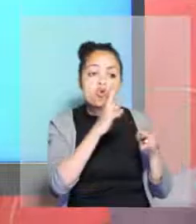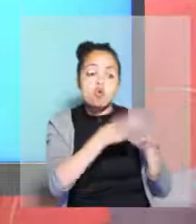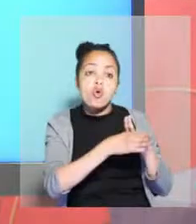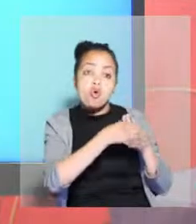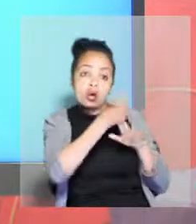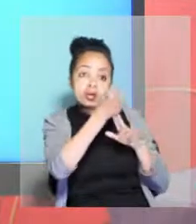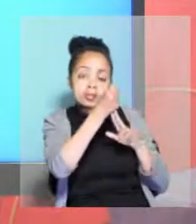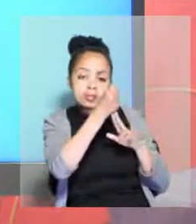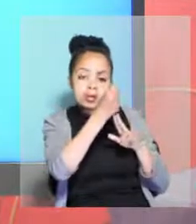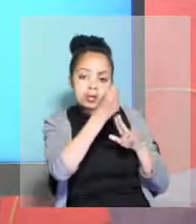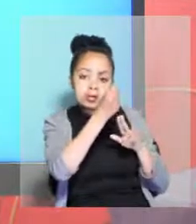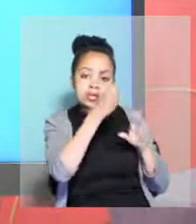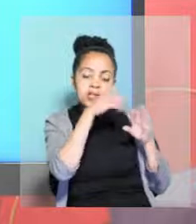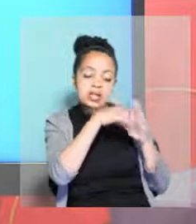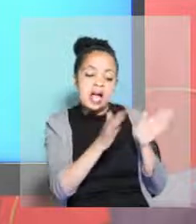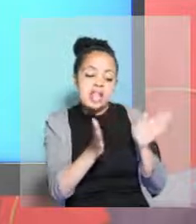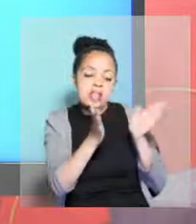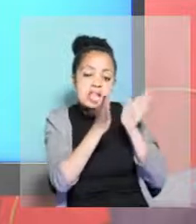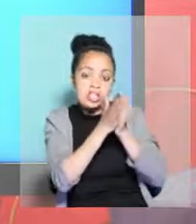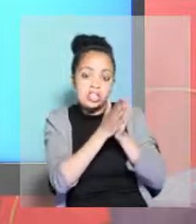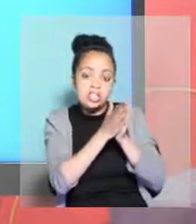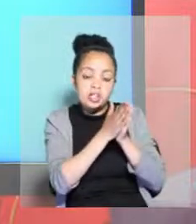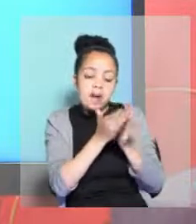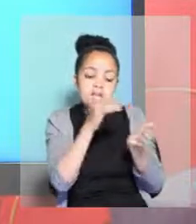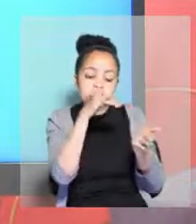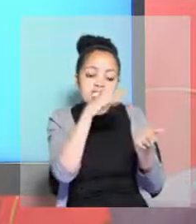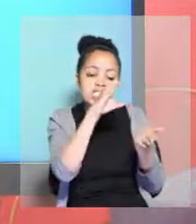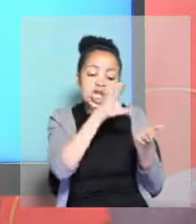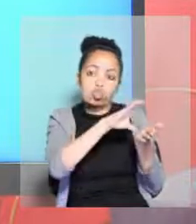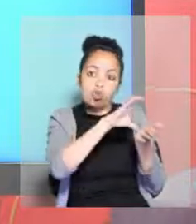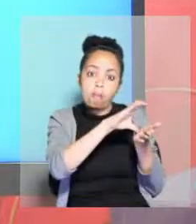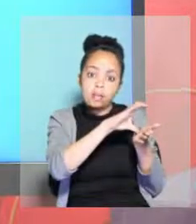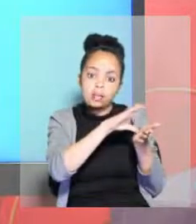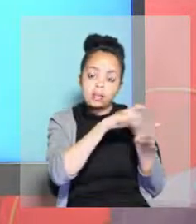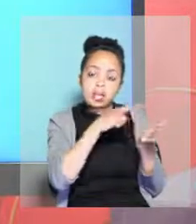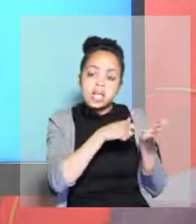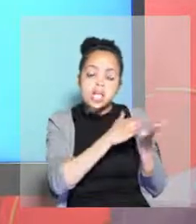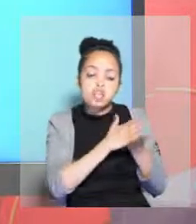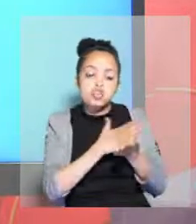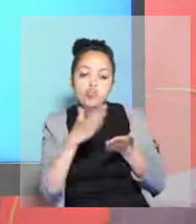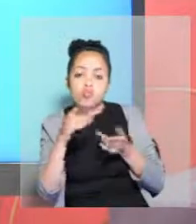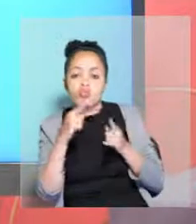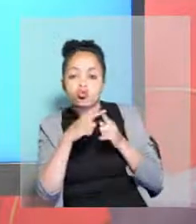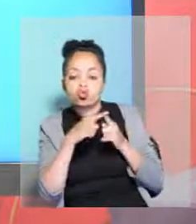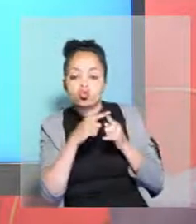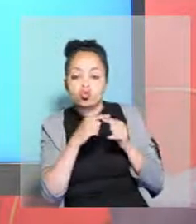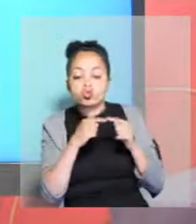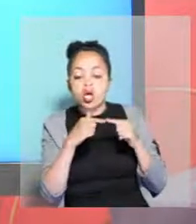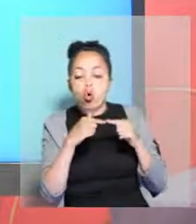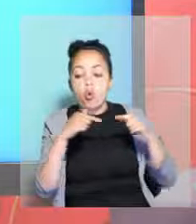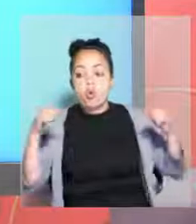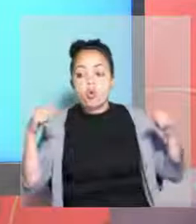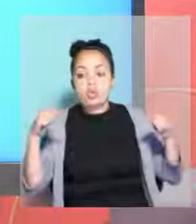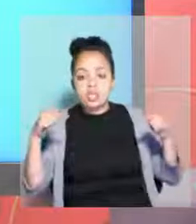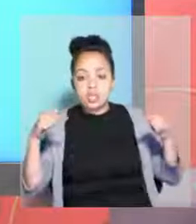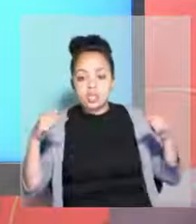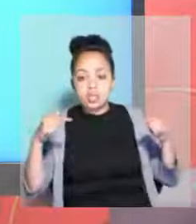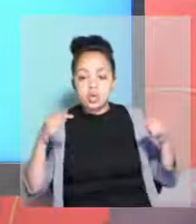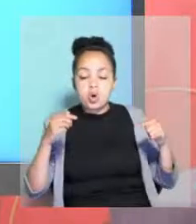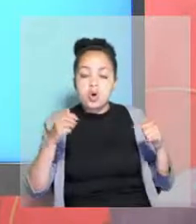in attached form by centromer. Here, it move to that of the opposite pole.